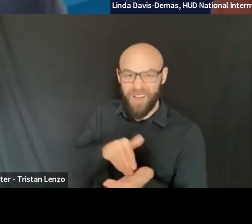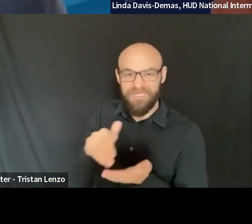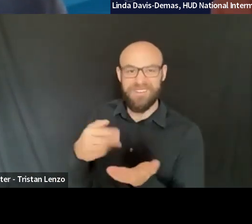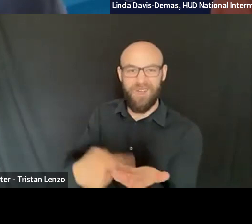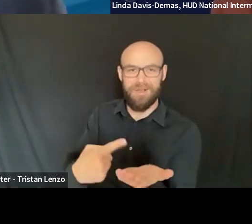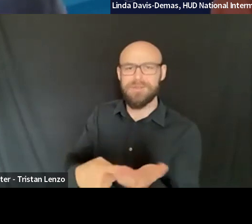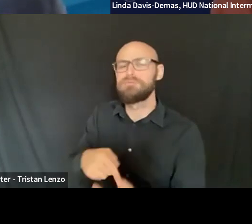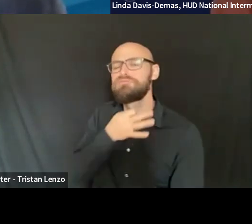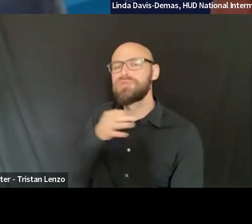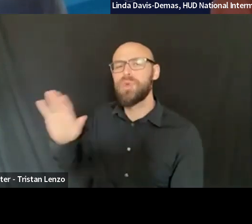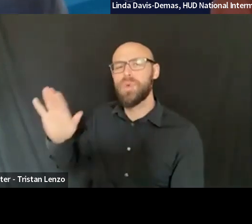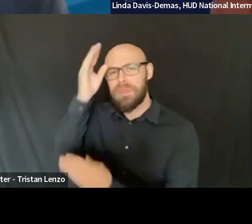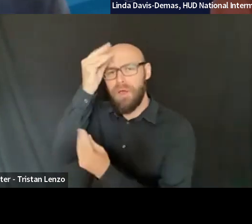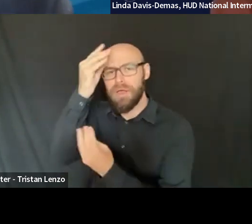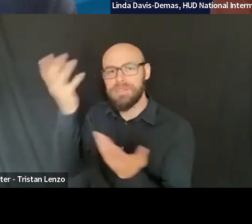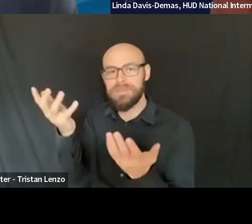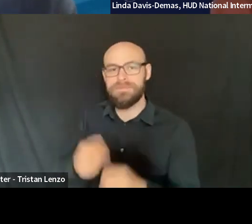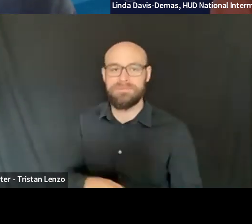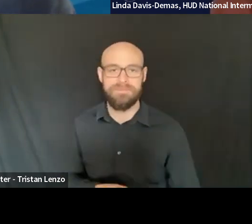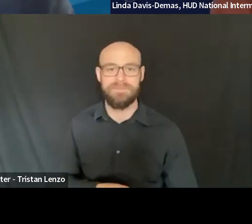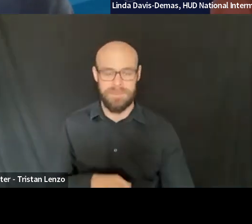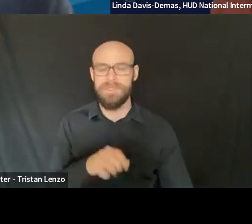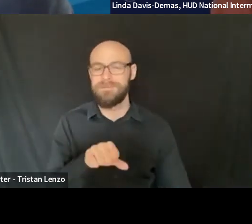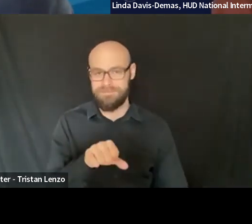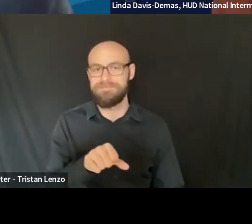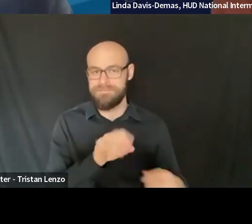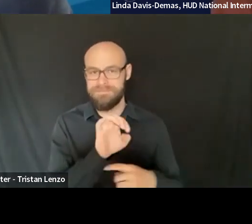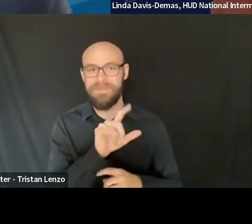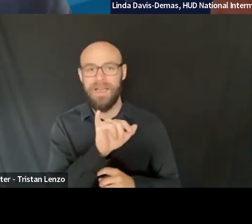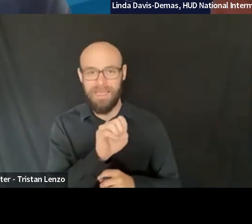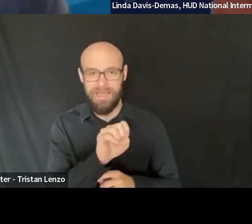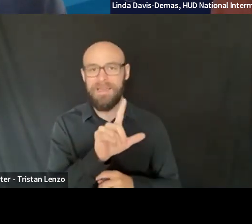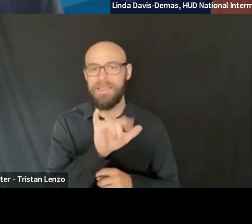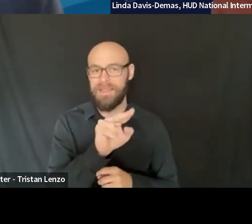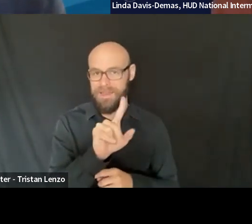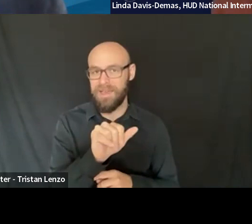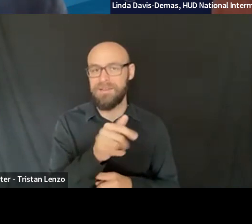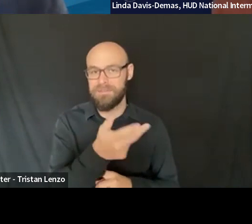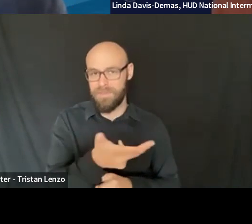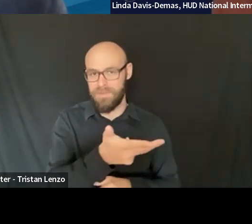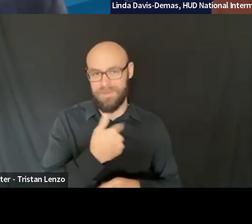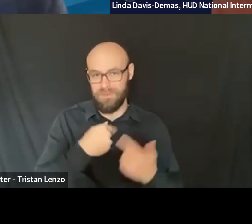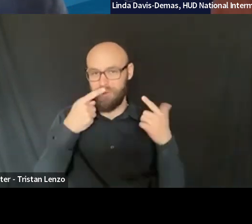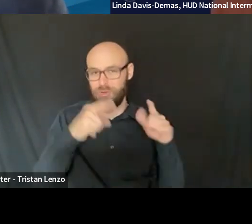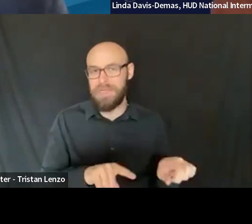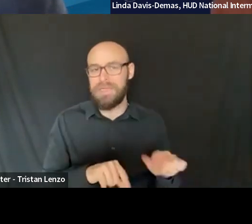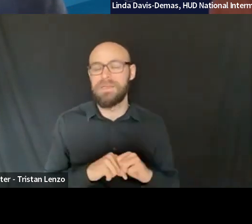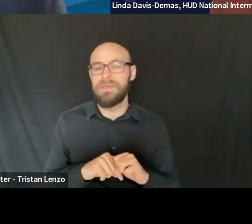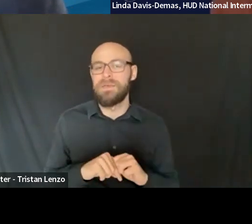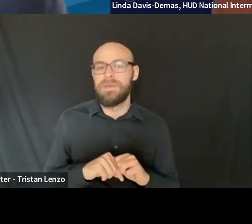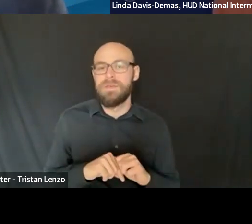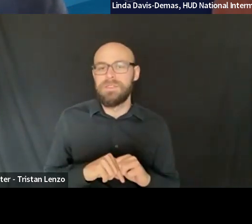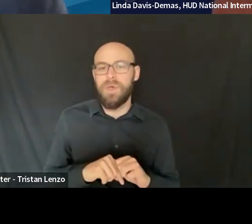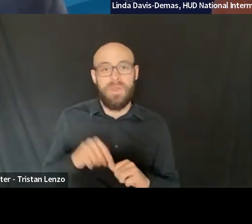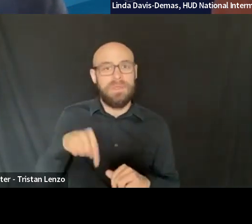thoughts? First of all, I would agree again with Ellie and Linda. It really does kind of give a professional marker on